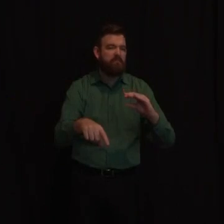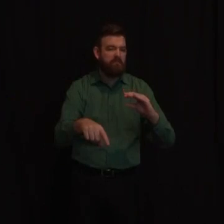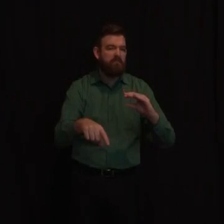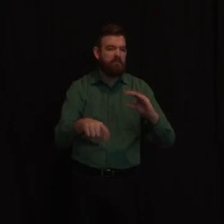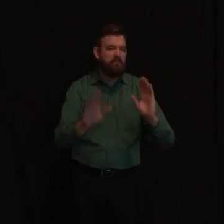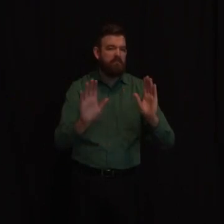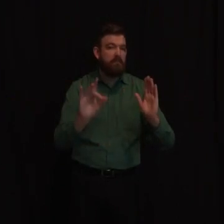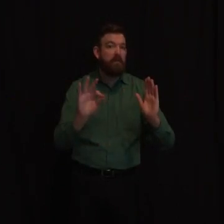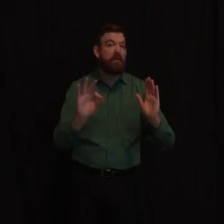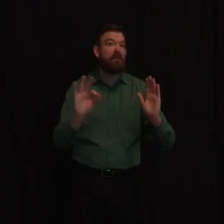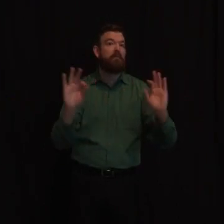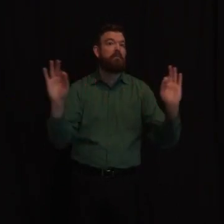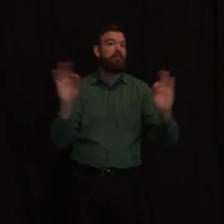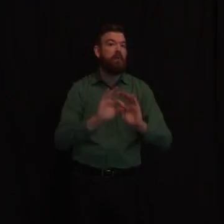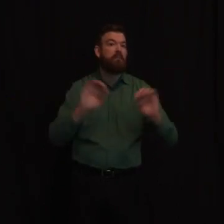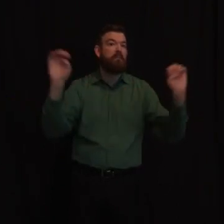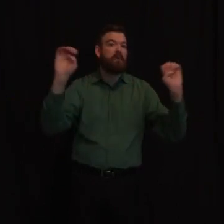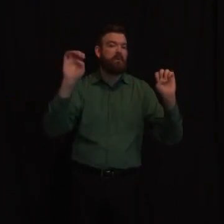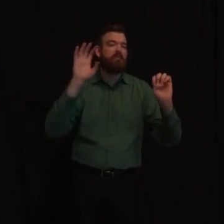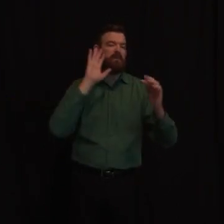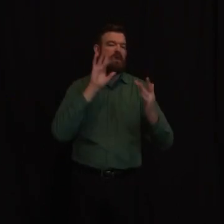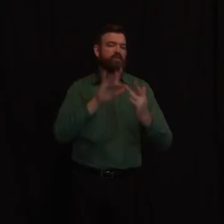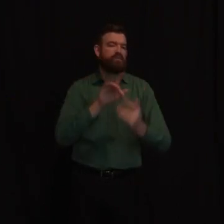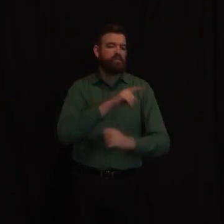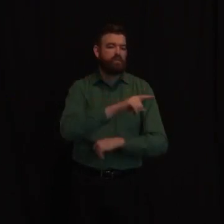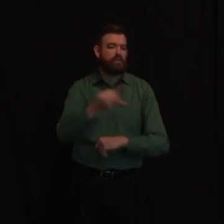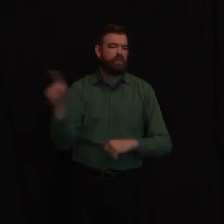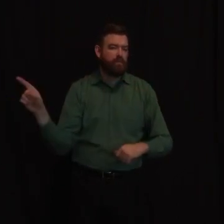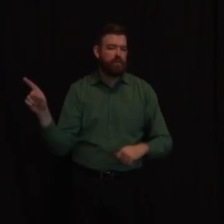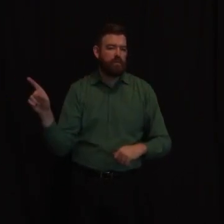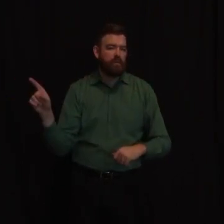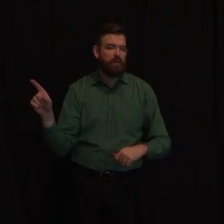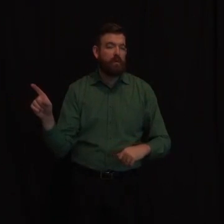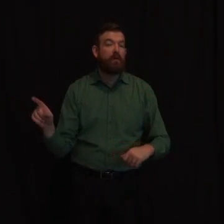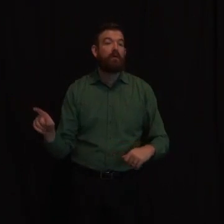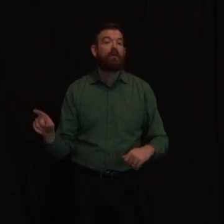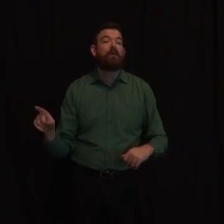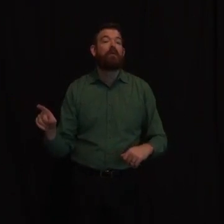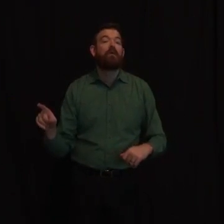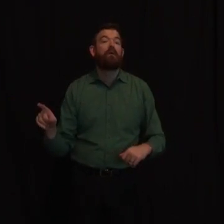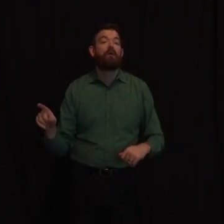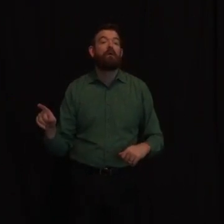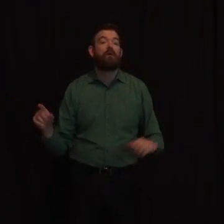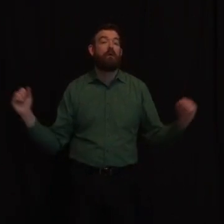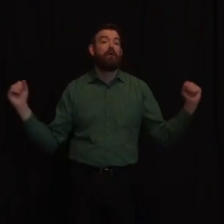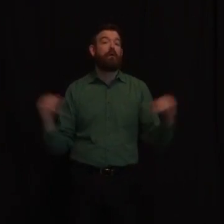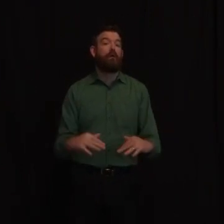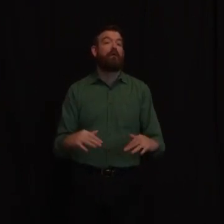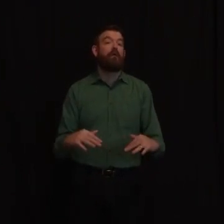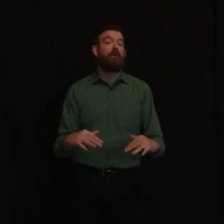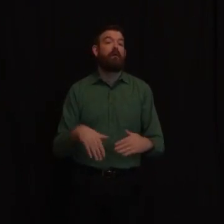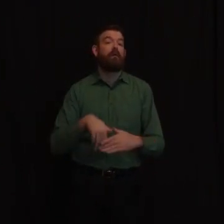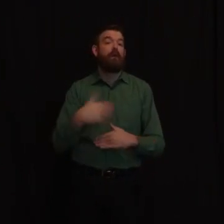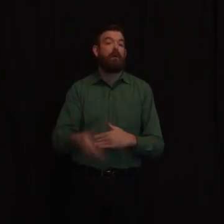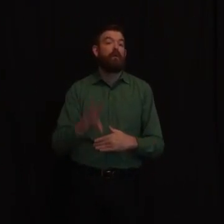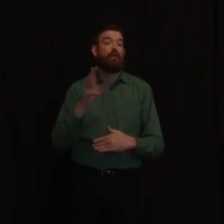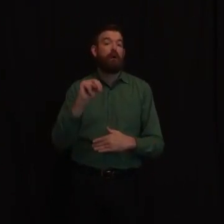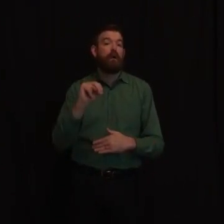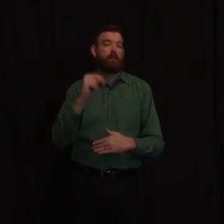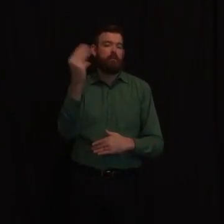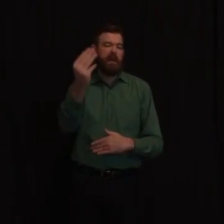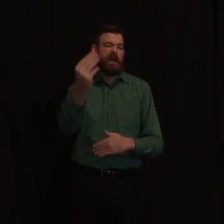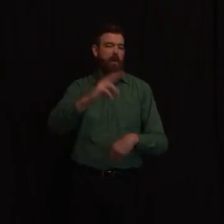case we'll come back to you. And we will be in person together in this room, unless you hear otherwise, at 2 p.m. God bless you all. Thank you, folks,